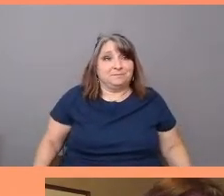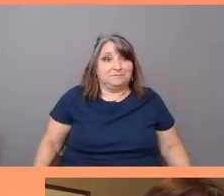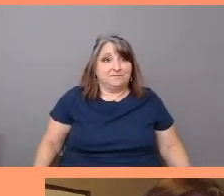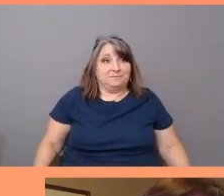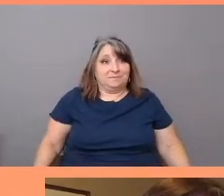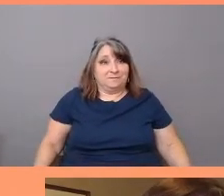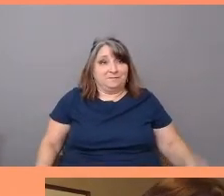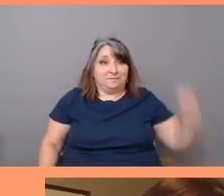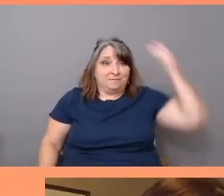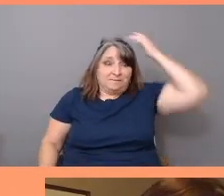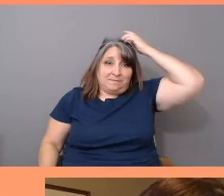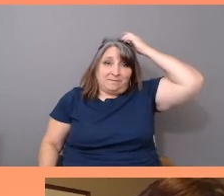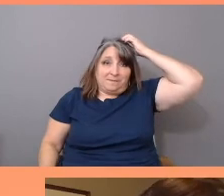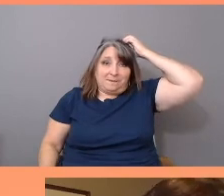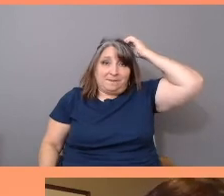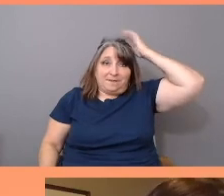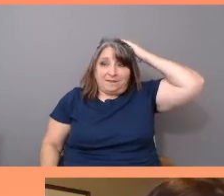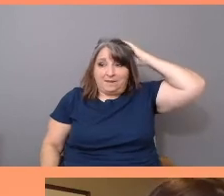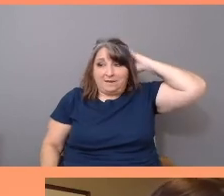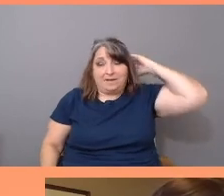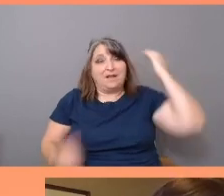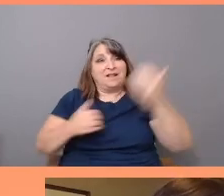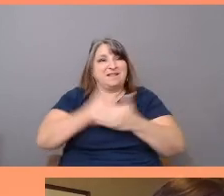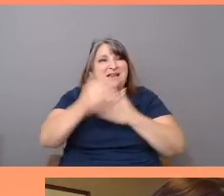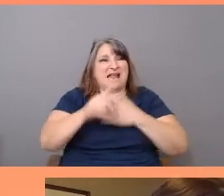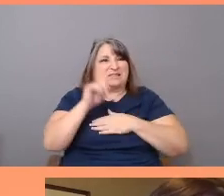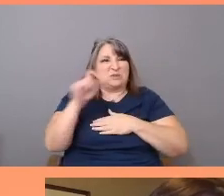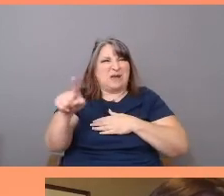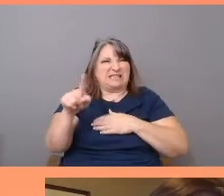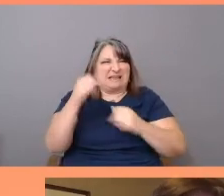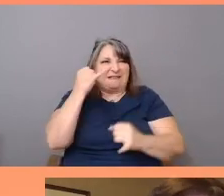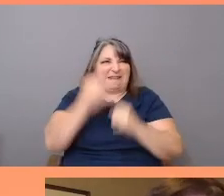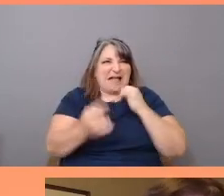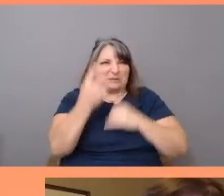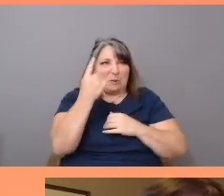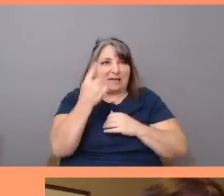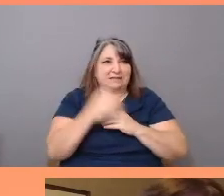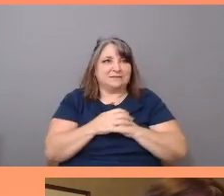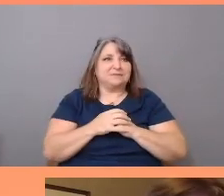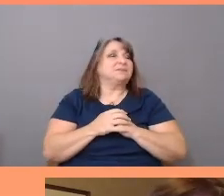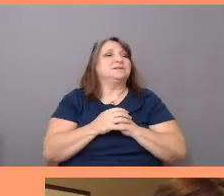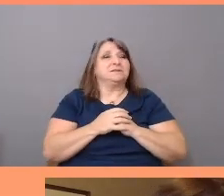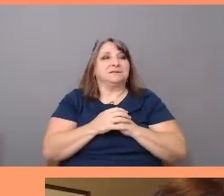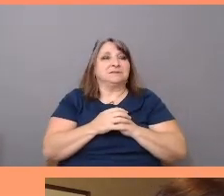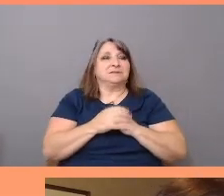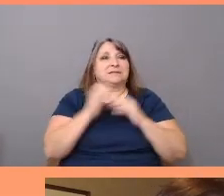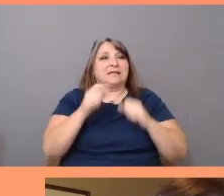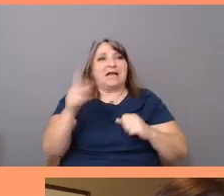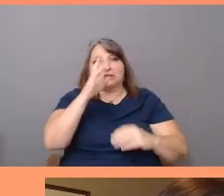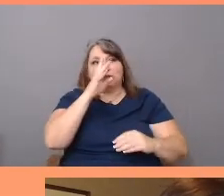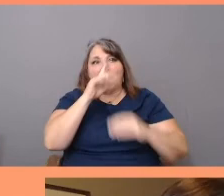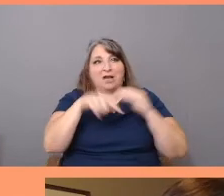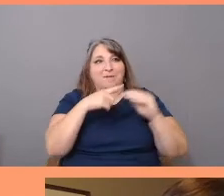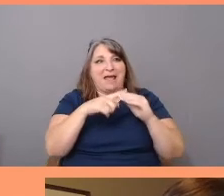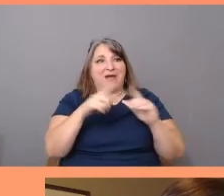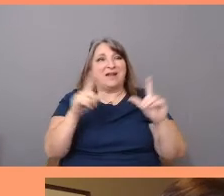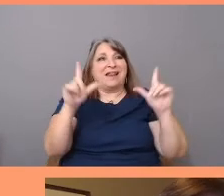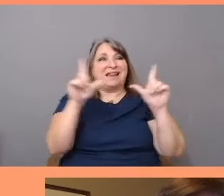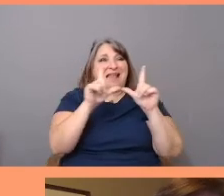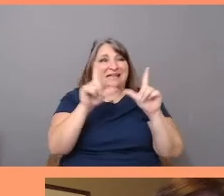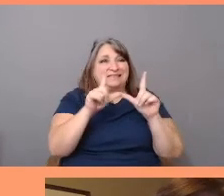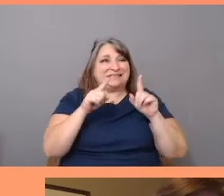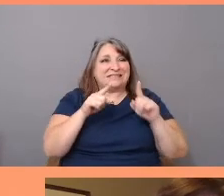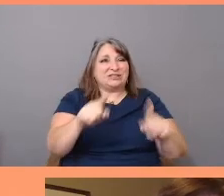Mm-hmm. The next question, and I think this will have to be our last one, is can you talk about licensing in the digital